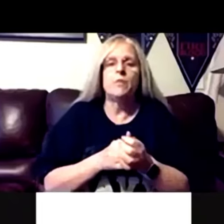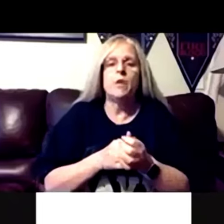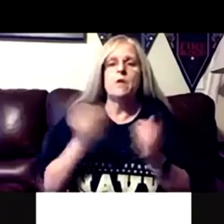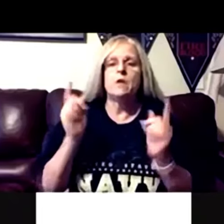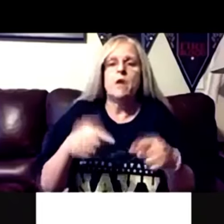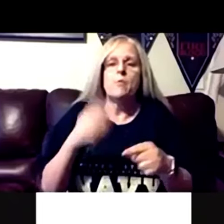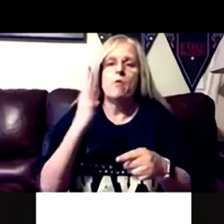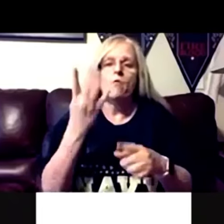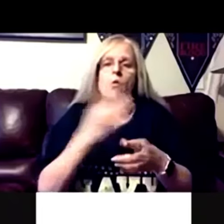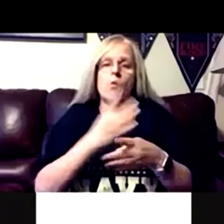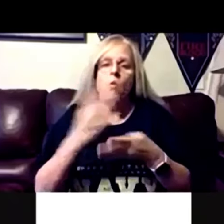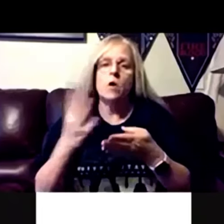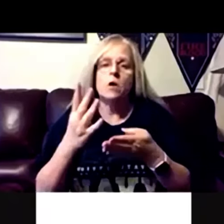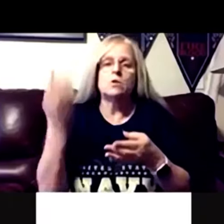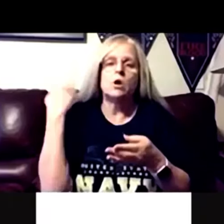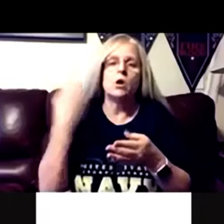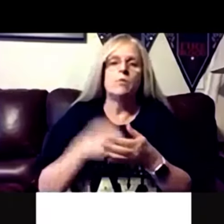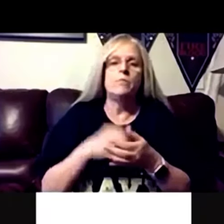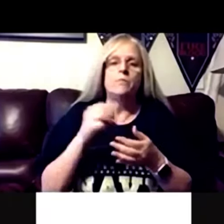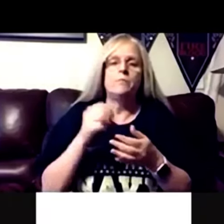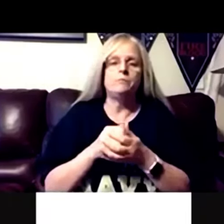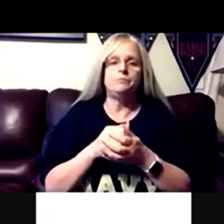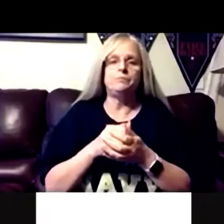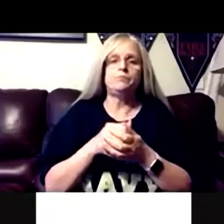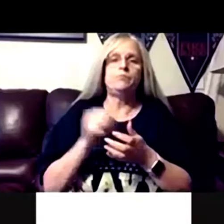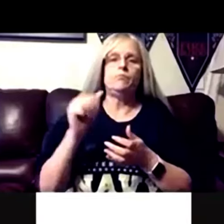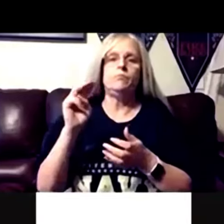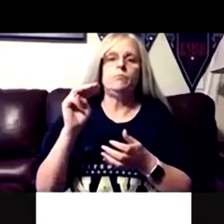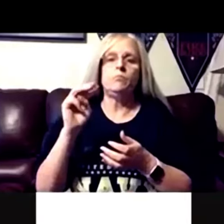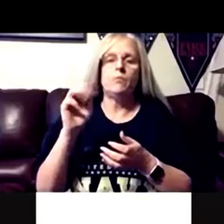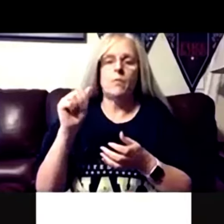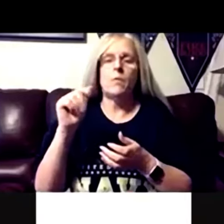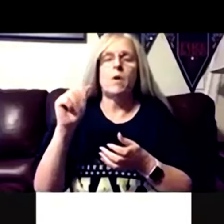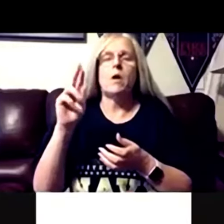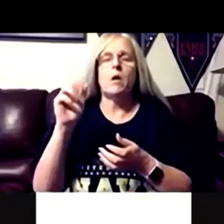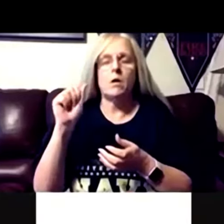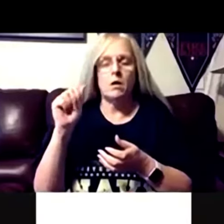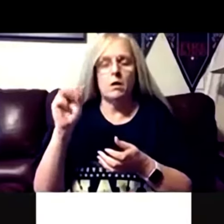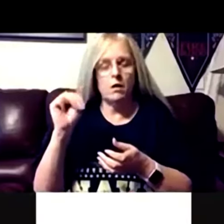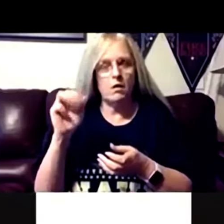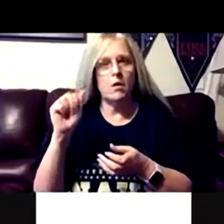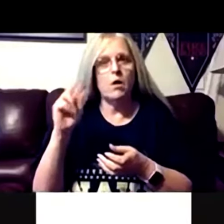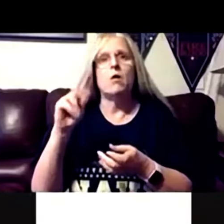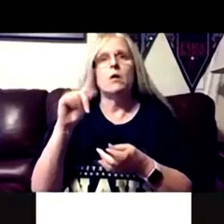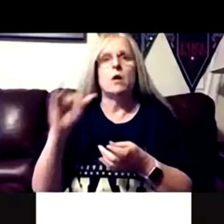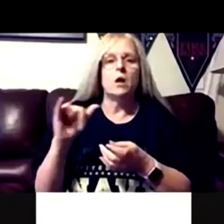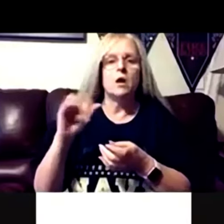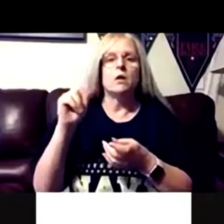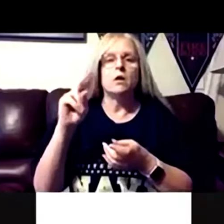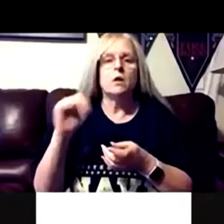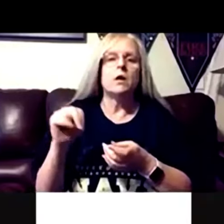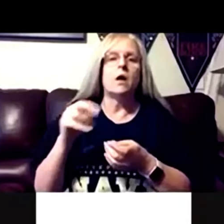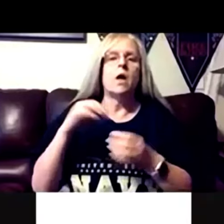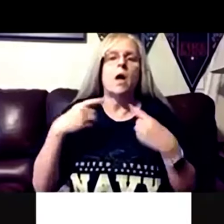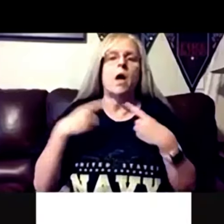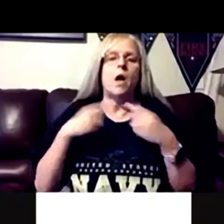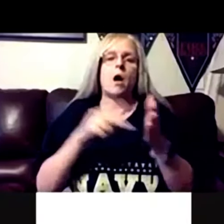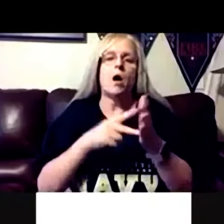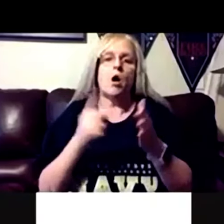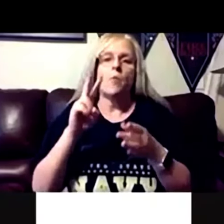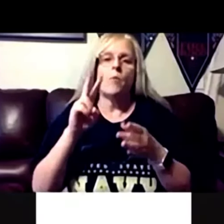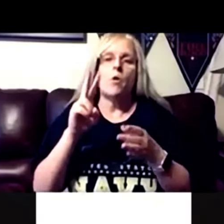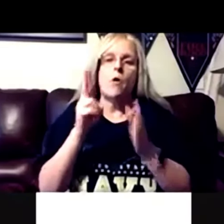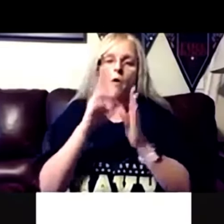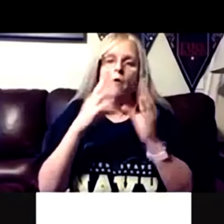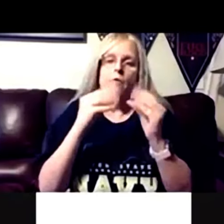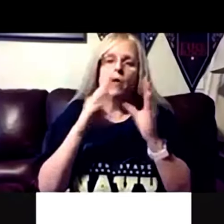ago. Marty Dan and my partners, we had a couple of videos that Ash had seen. And